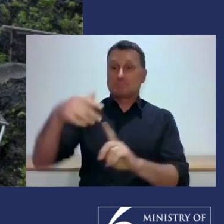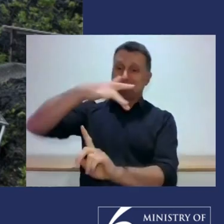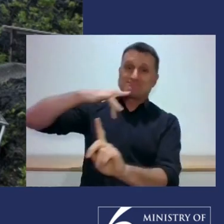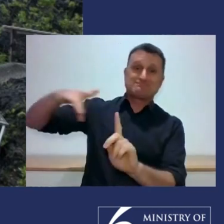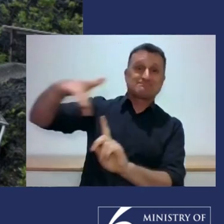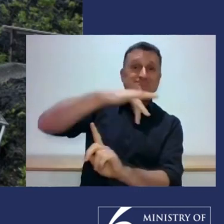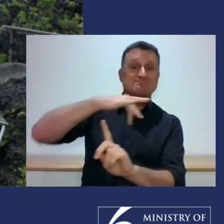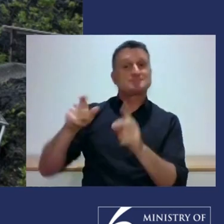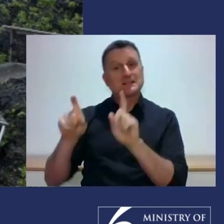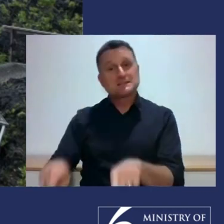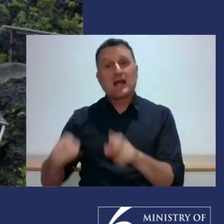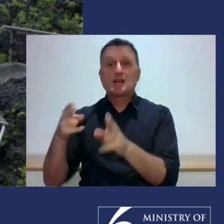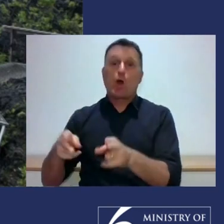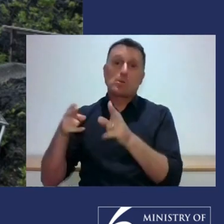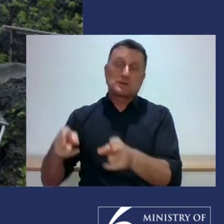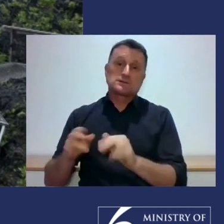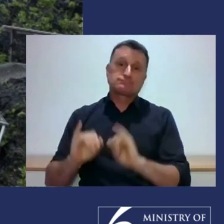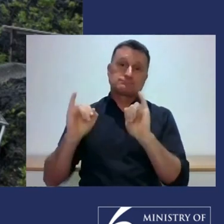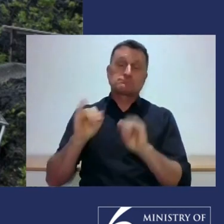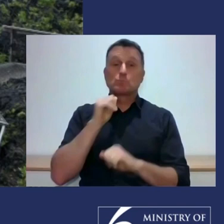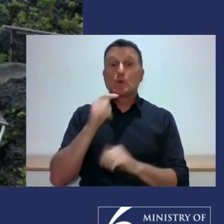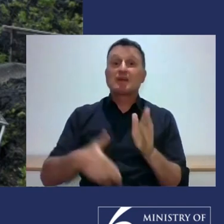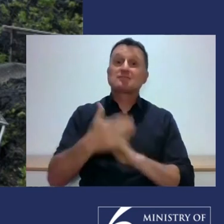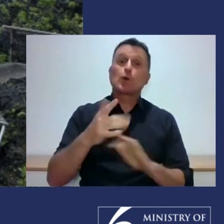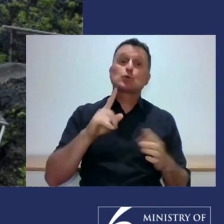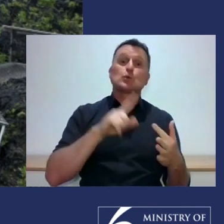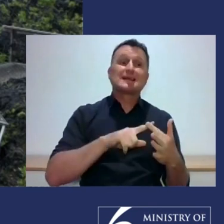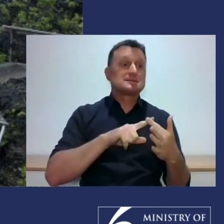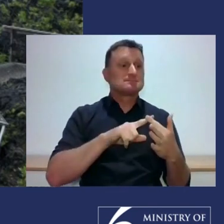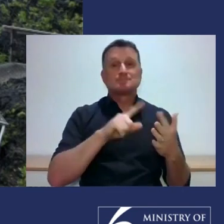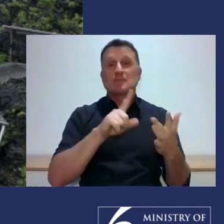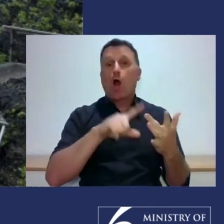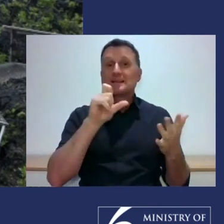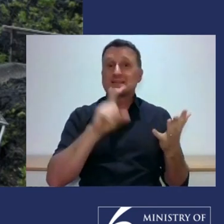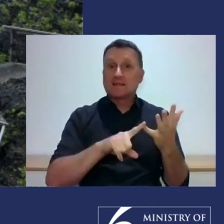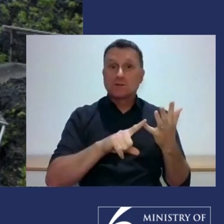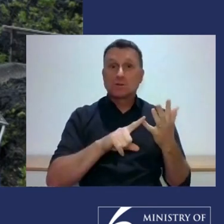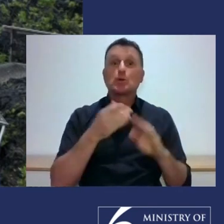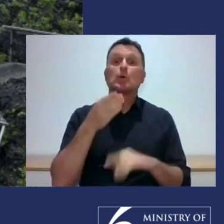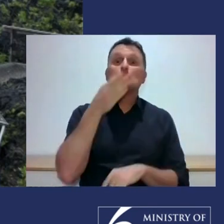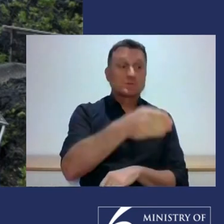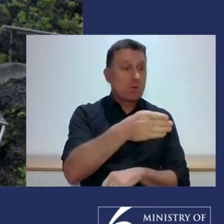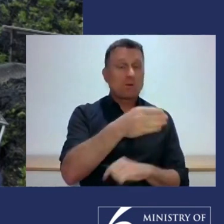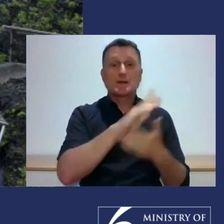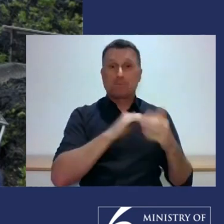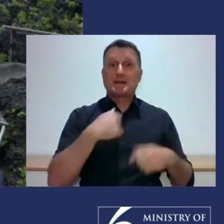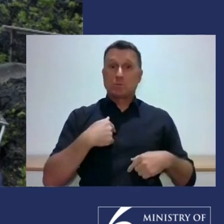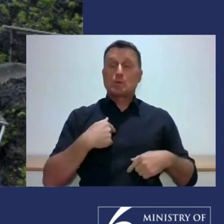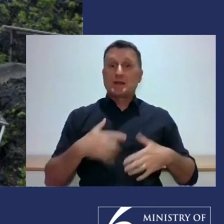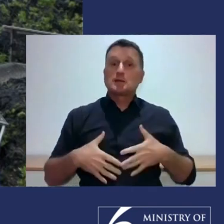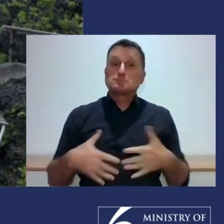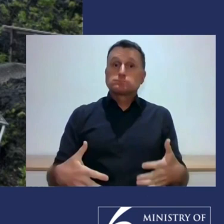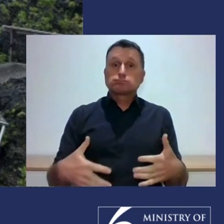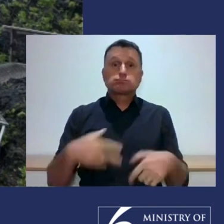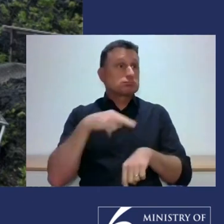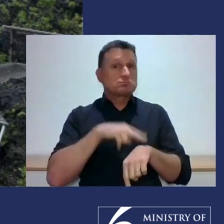even more so when you go to intensive care unit, you know, when you're in intensive care unit, you know, for us as obstetricians, we're a lot happier when they're there because they